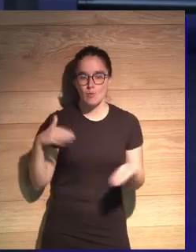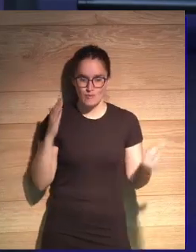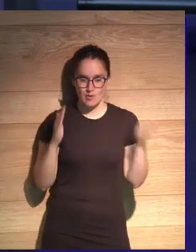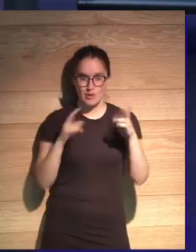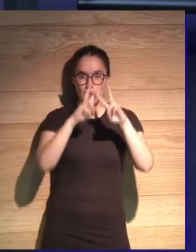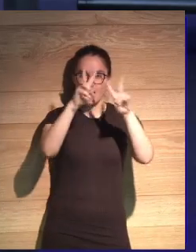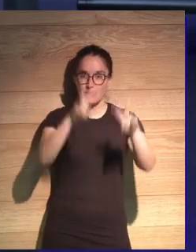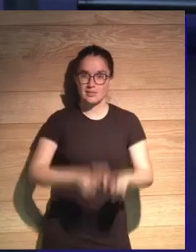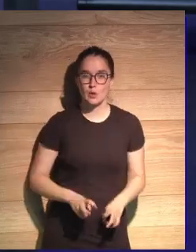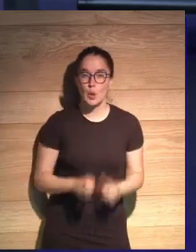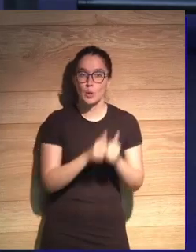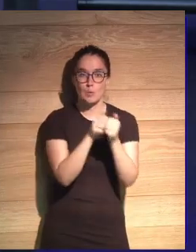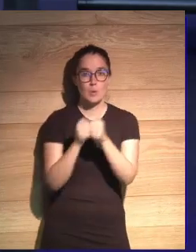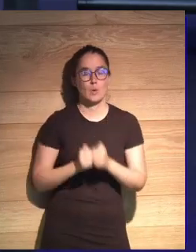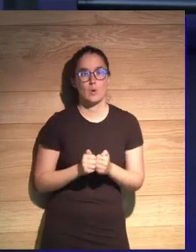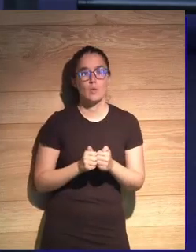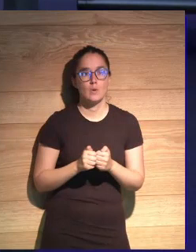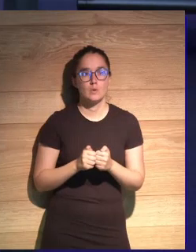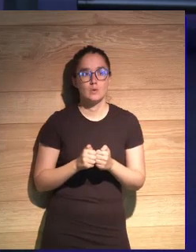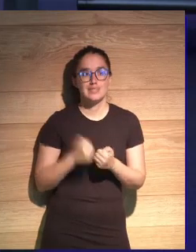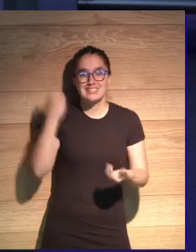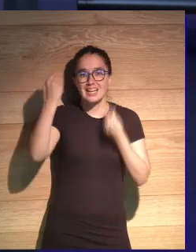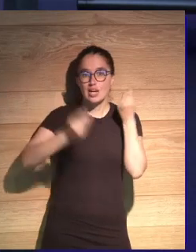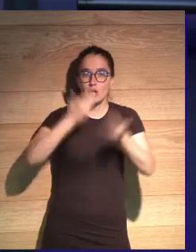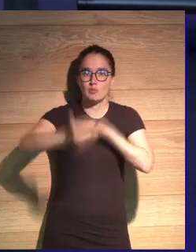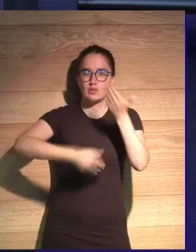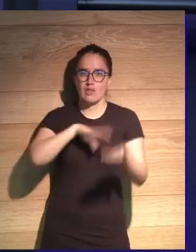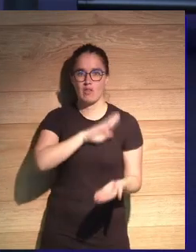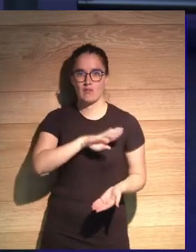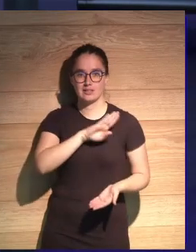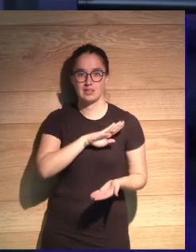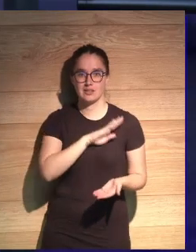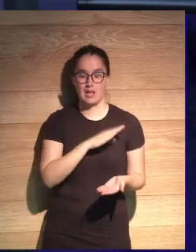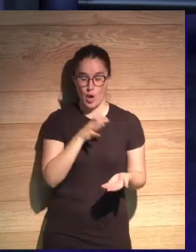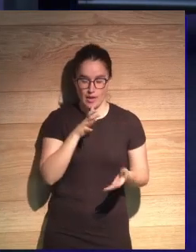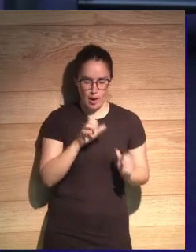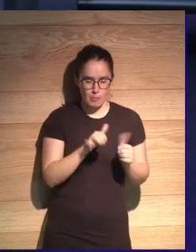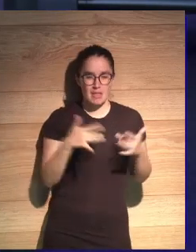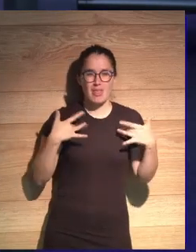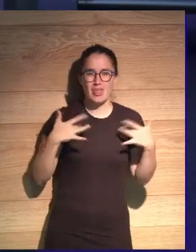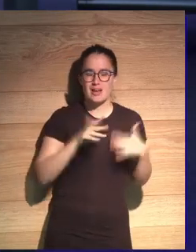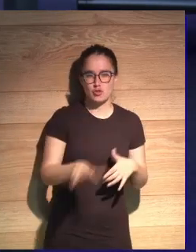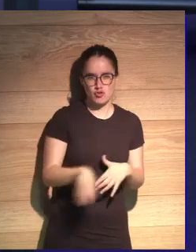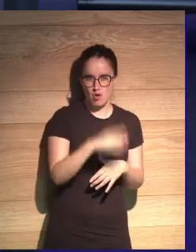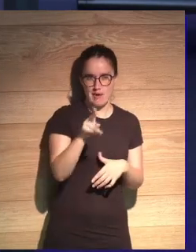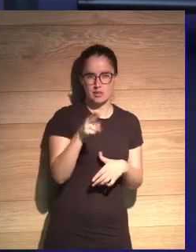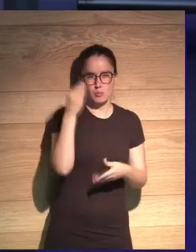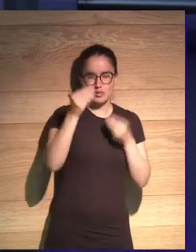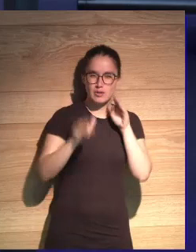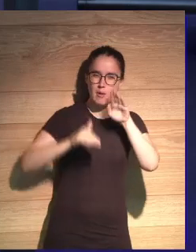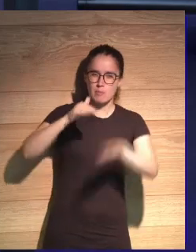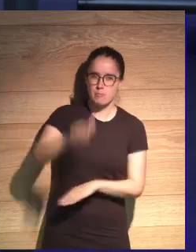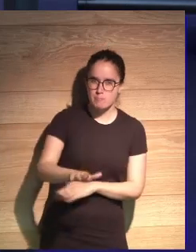point for my presentation today, because we are at a point in the research in video games where I think that we have moved